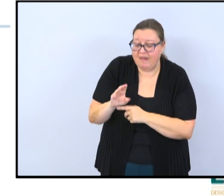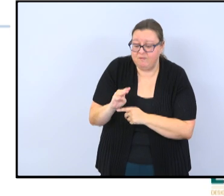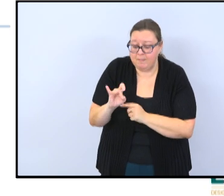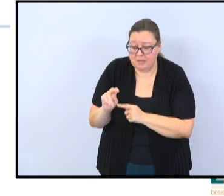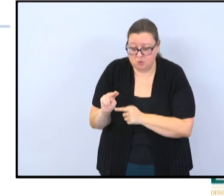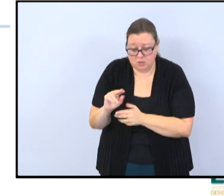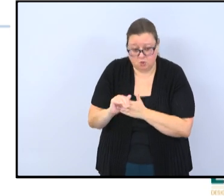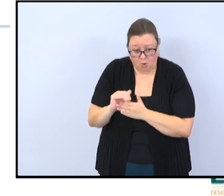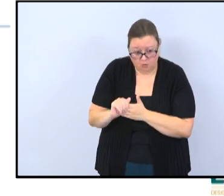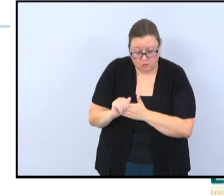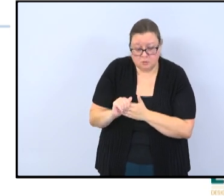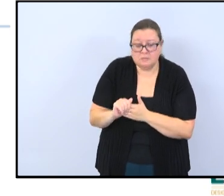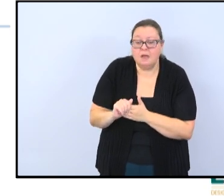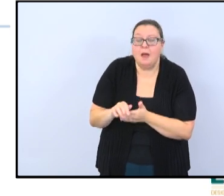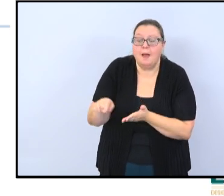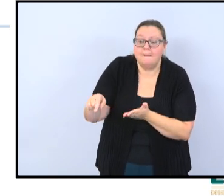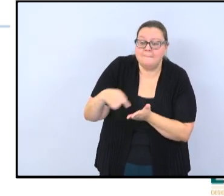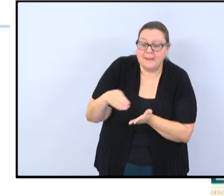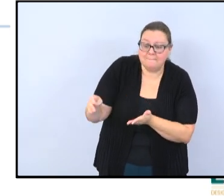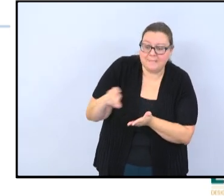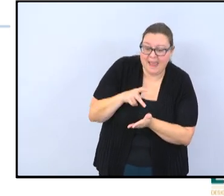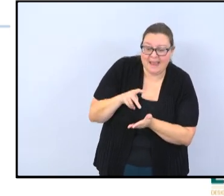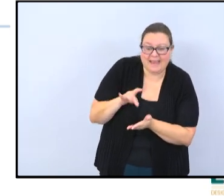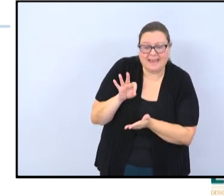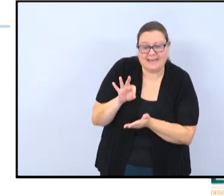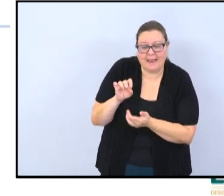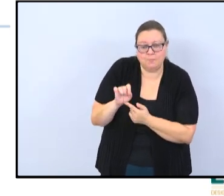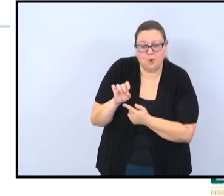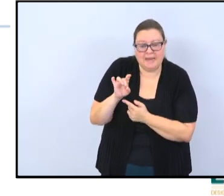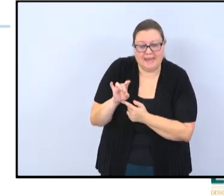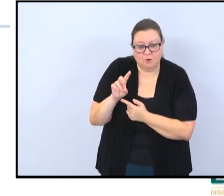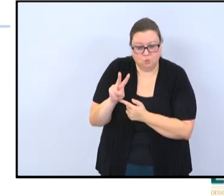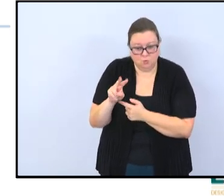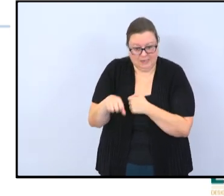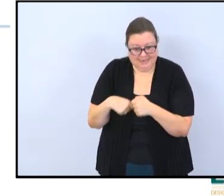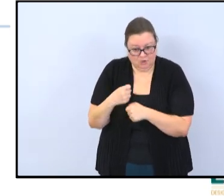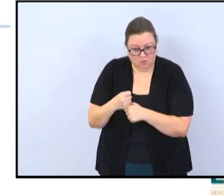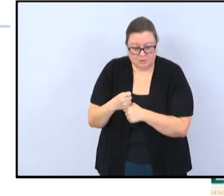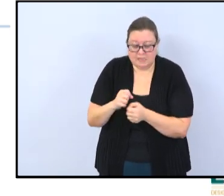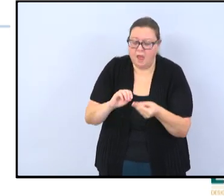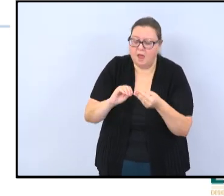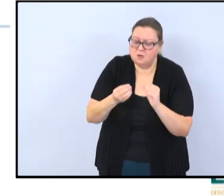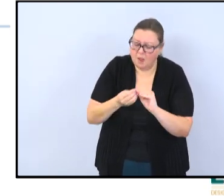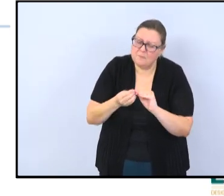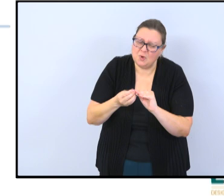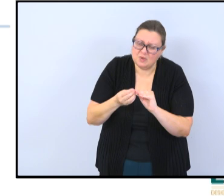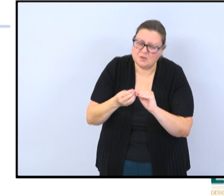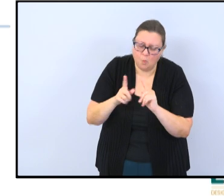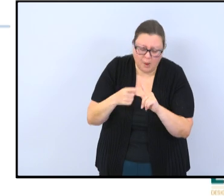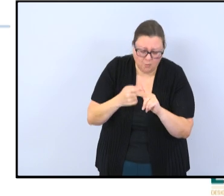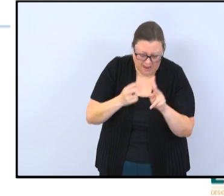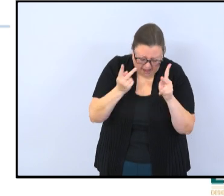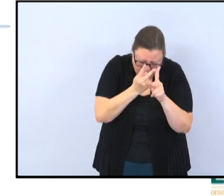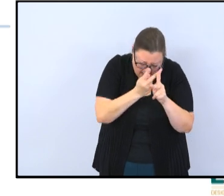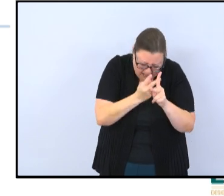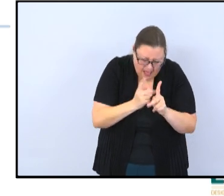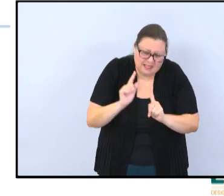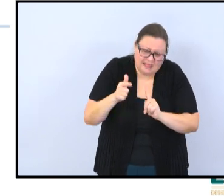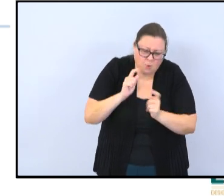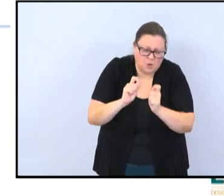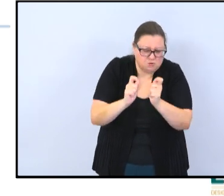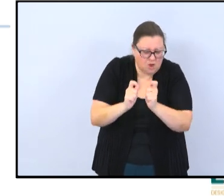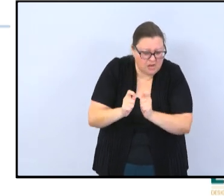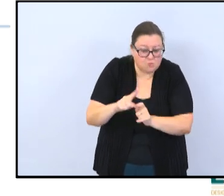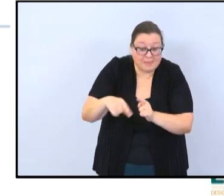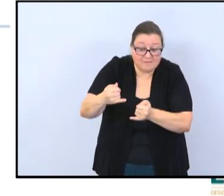million with a payback of 9.82 years. As we crunch numbers, those numbers will change a little bit, but the final